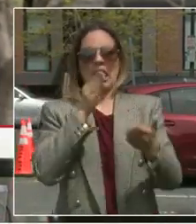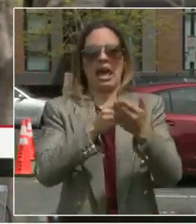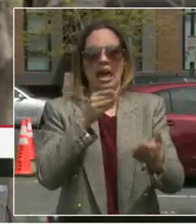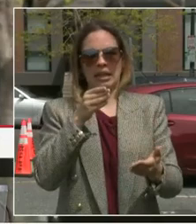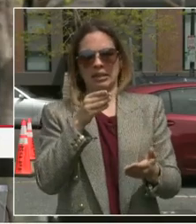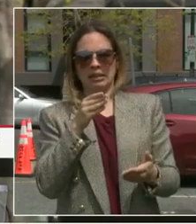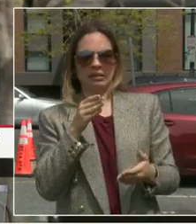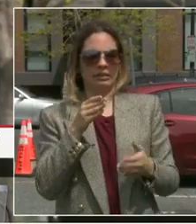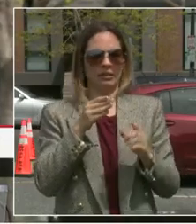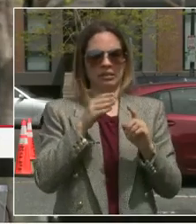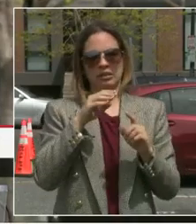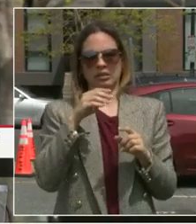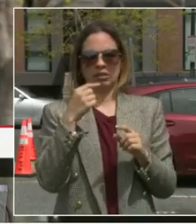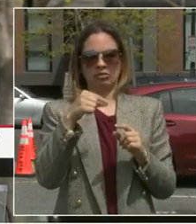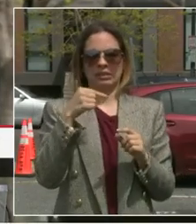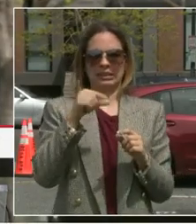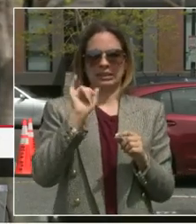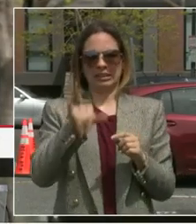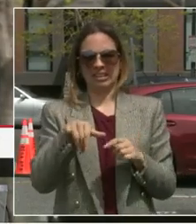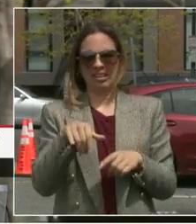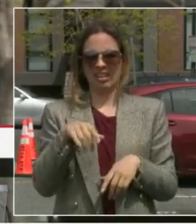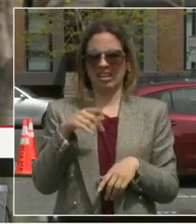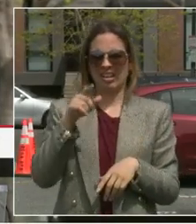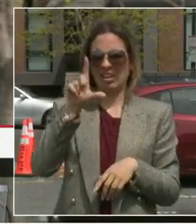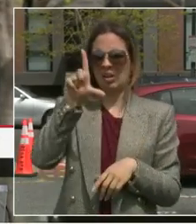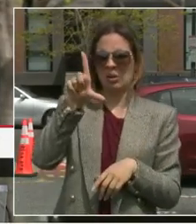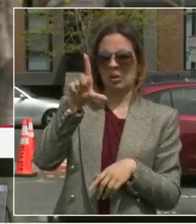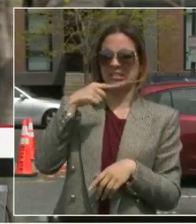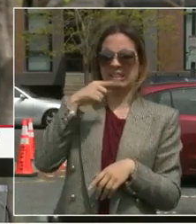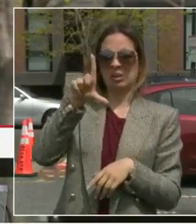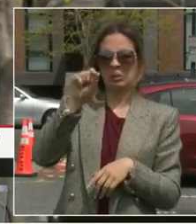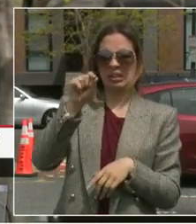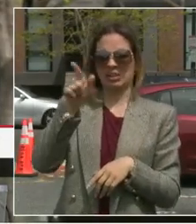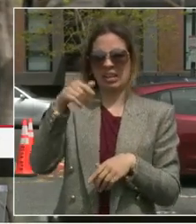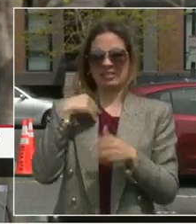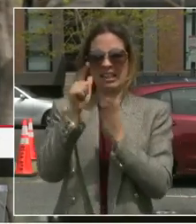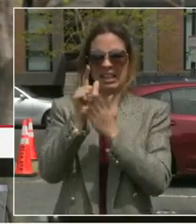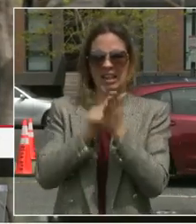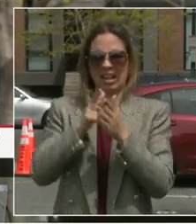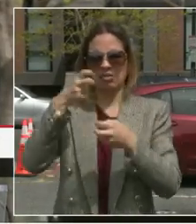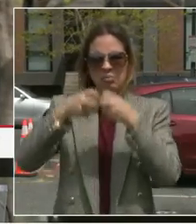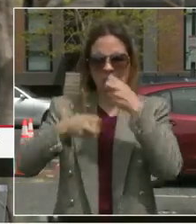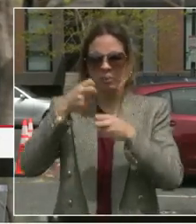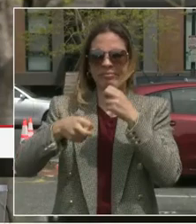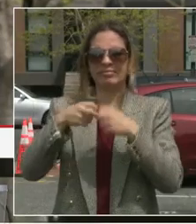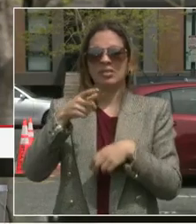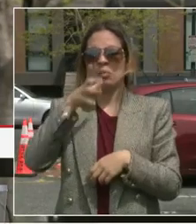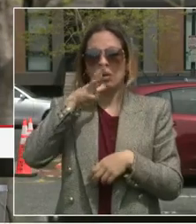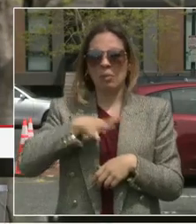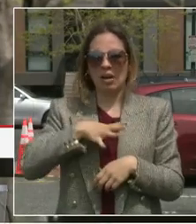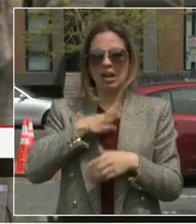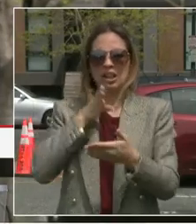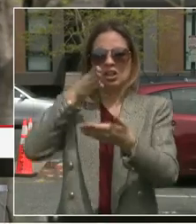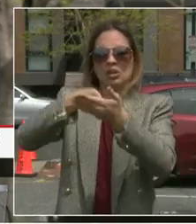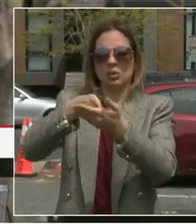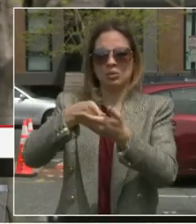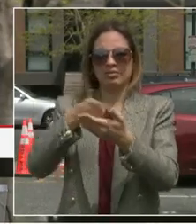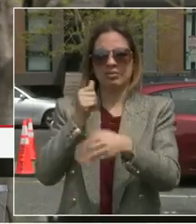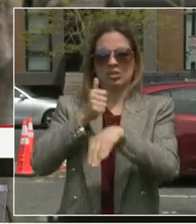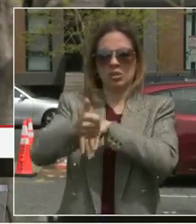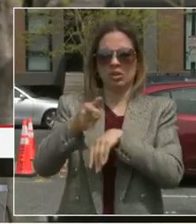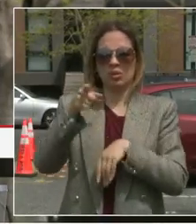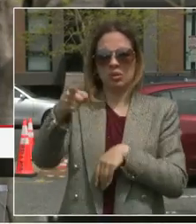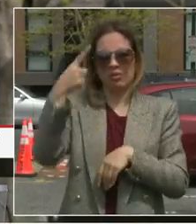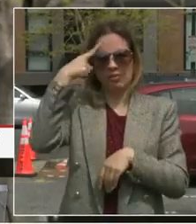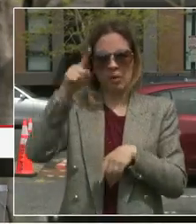not allegations. He tweeted out when he was having legal problems, and a woman accused him of some things that he was later not charged